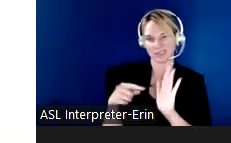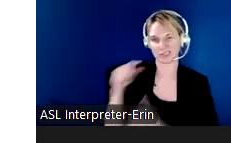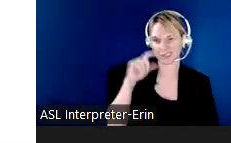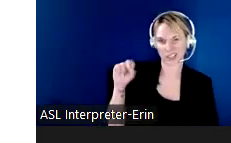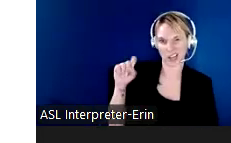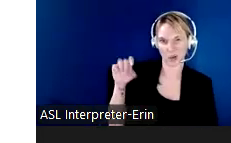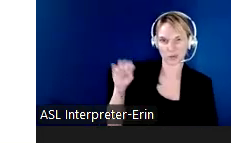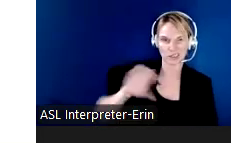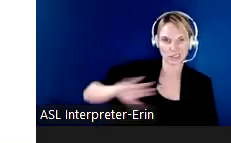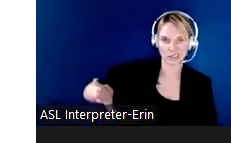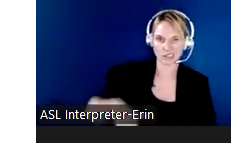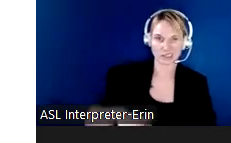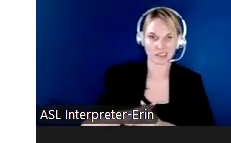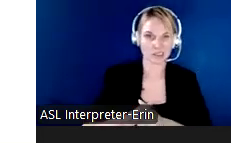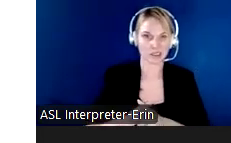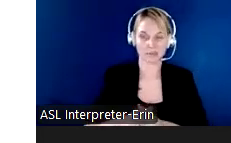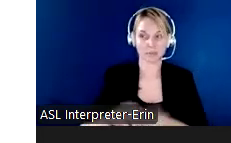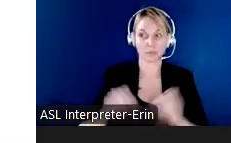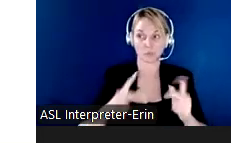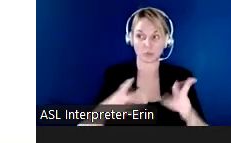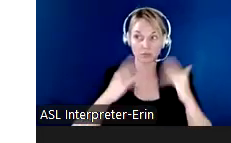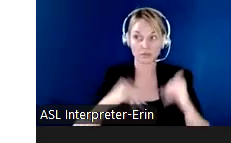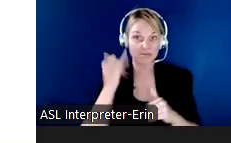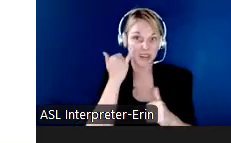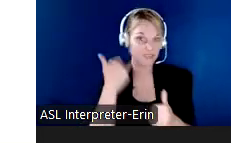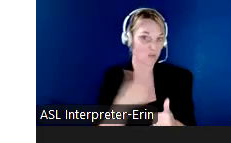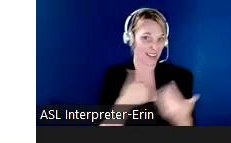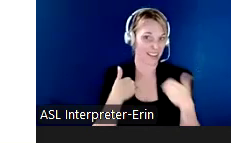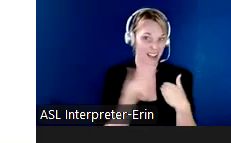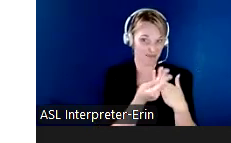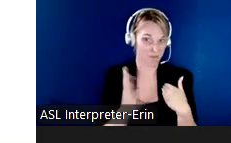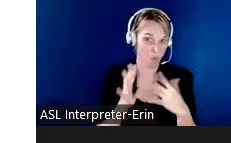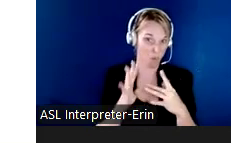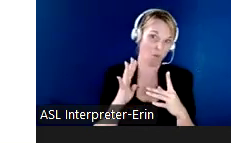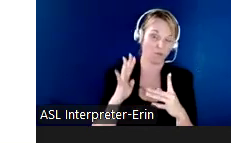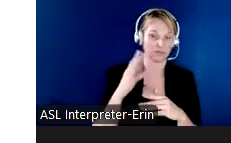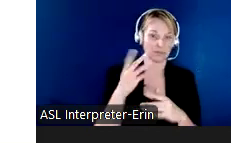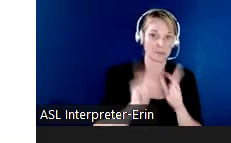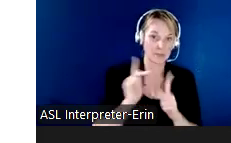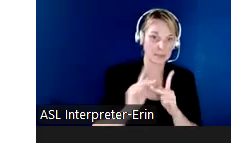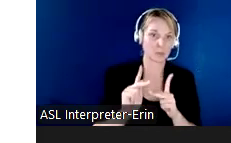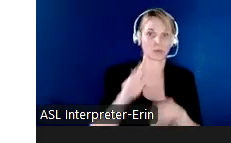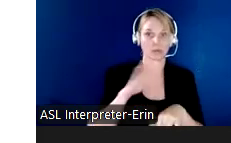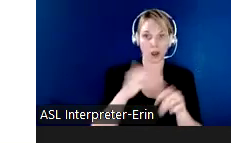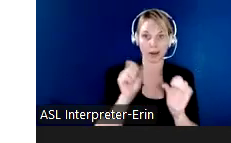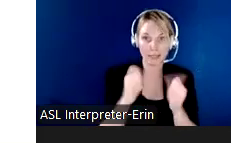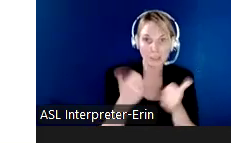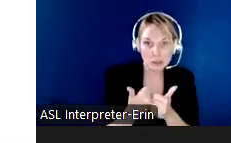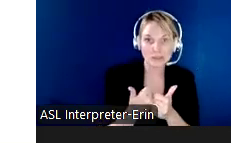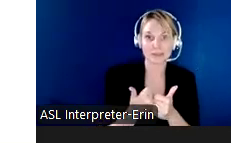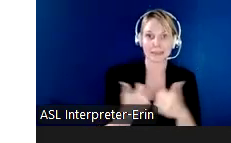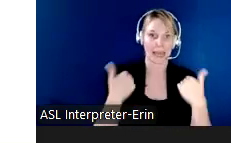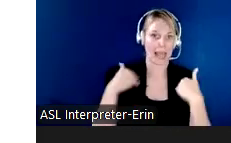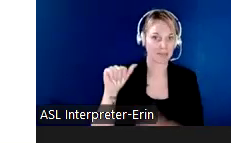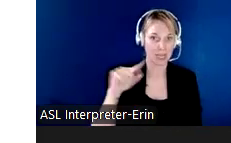All right. Then, if we have multiple people in the same agency that has access to create an Azure account, is that okay for two